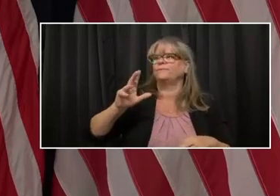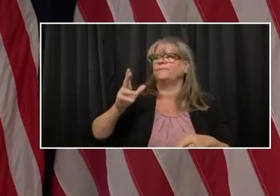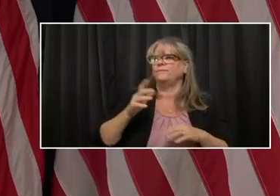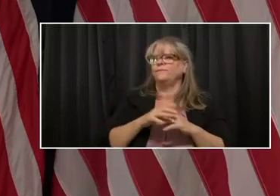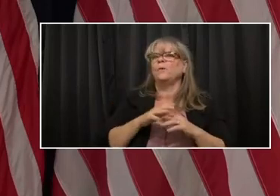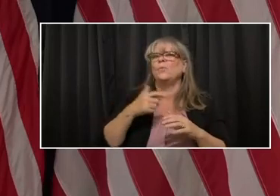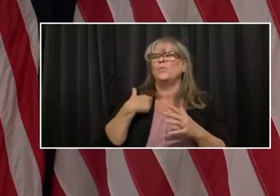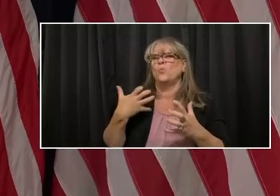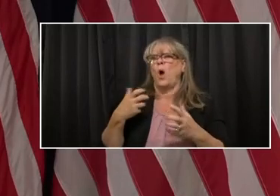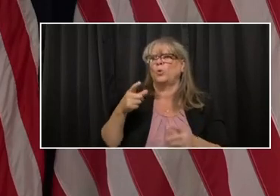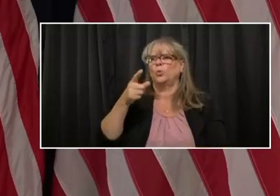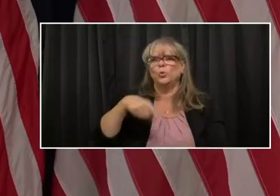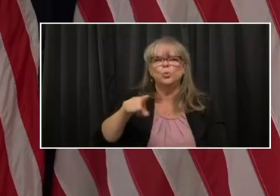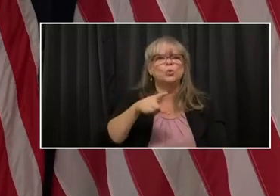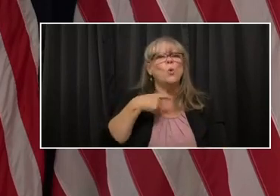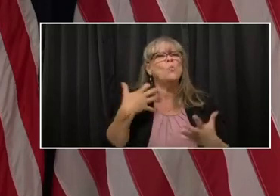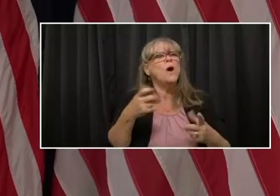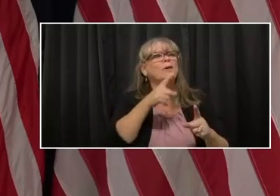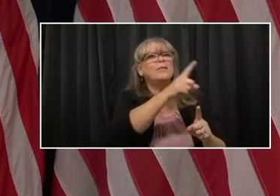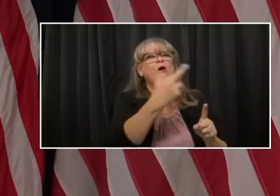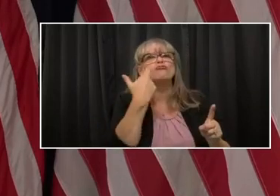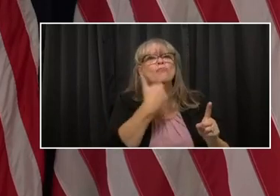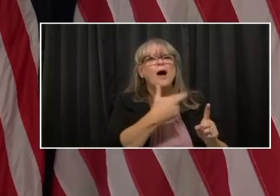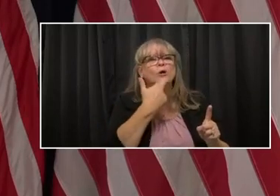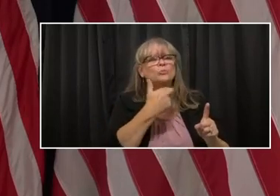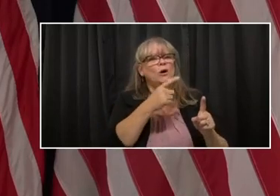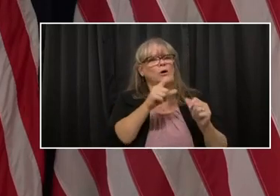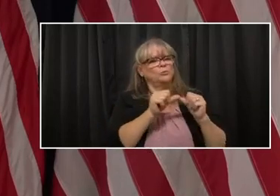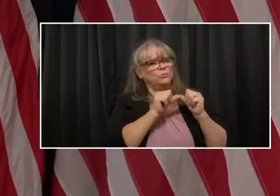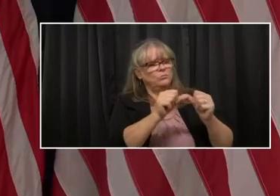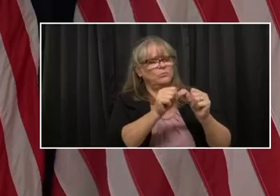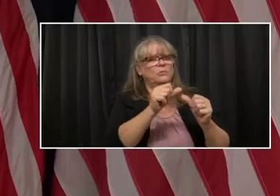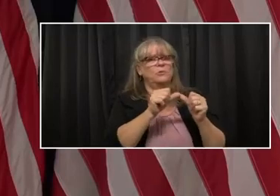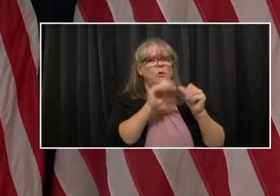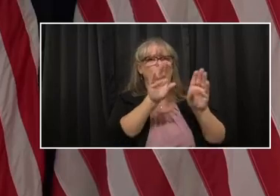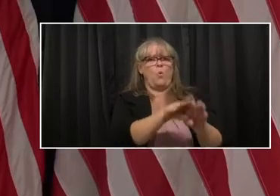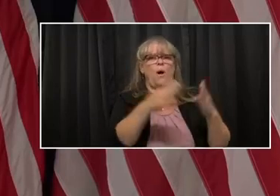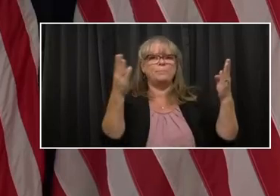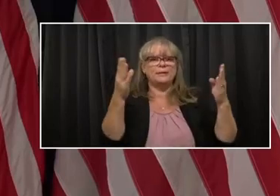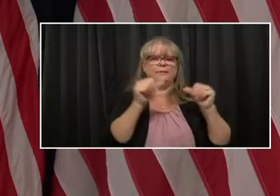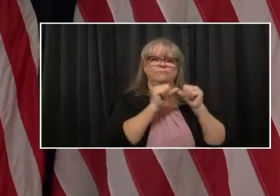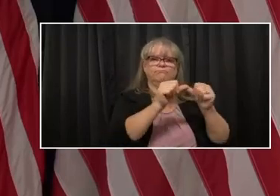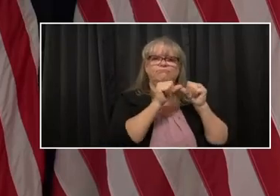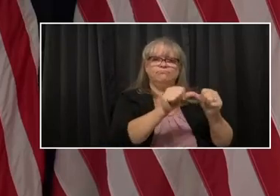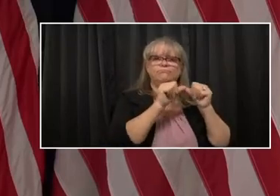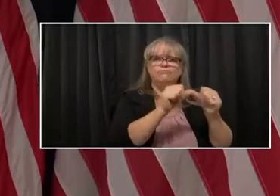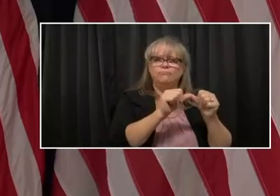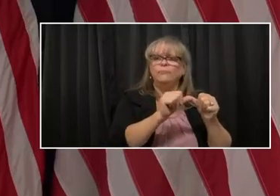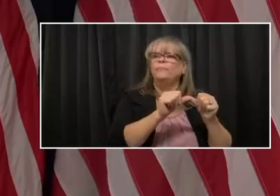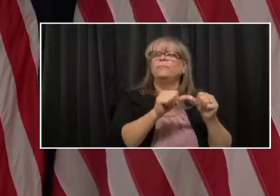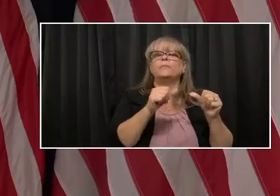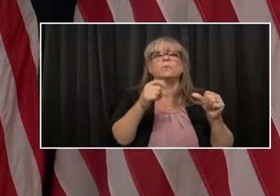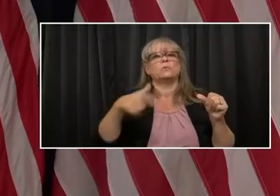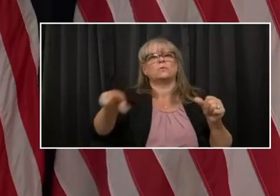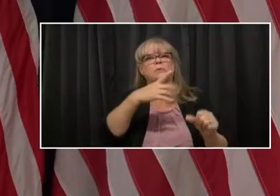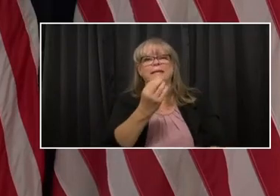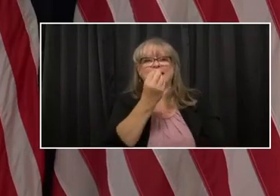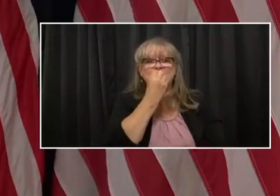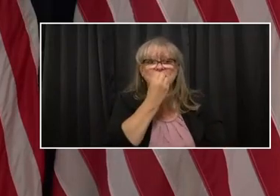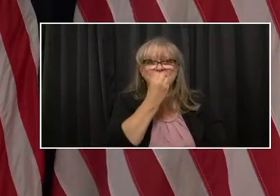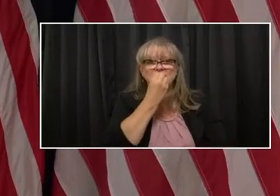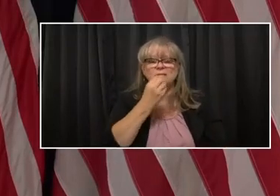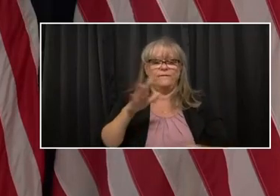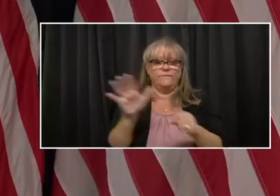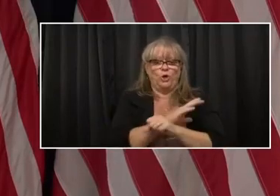then what's really important, it's not the food, it's not the alcohol. That's not what, those are proxies. Those are very important proxies. But what's important is the social environment.